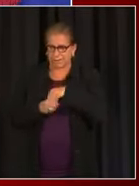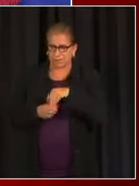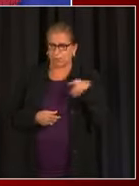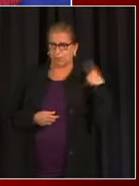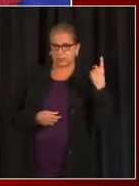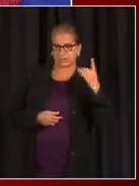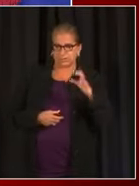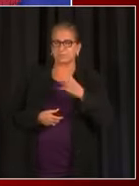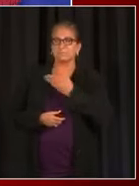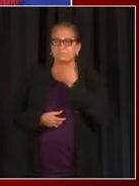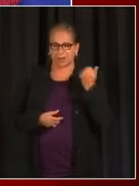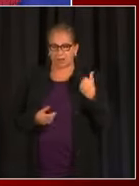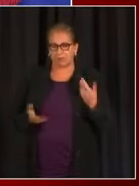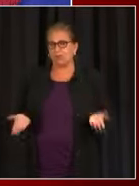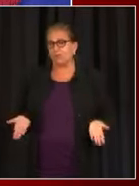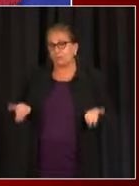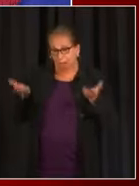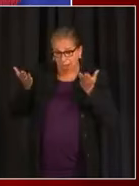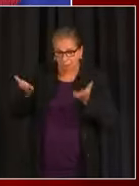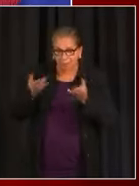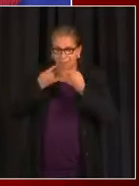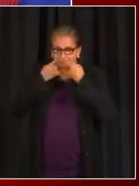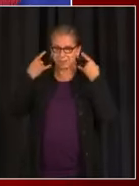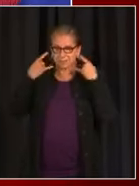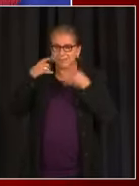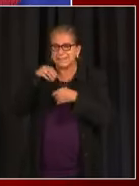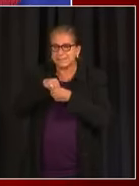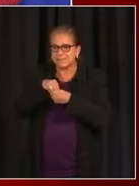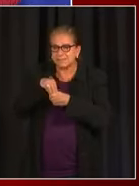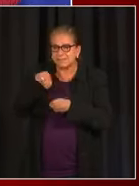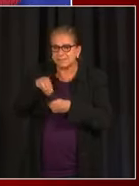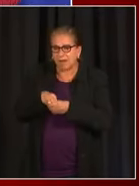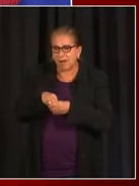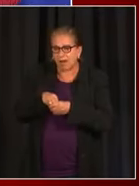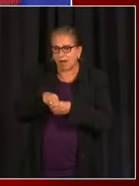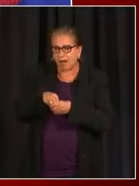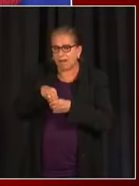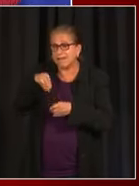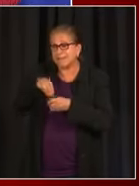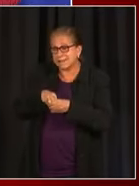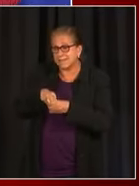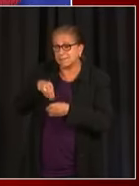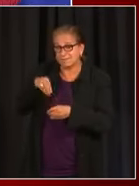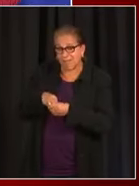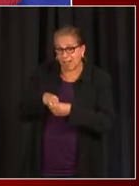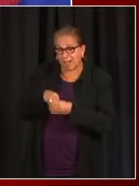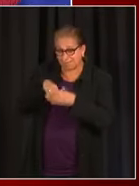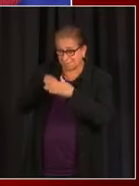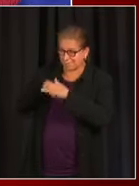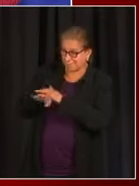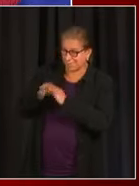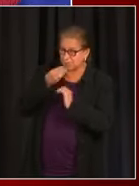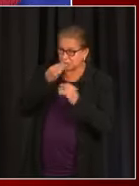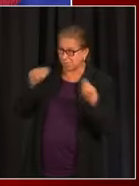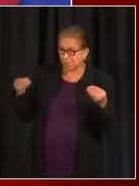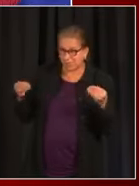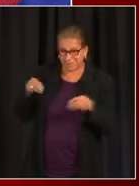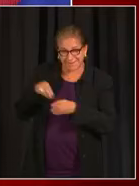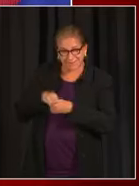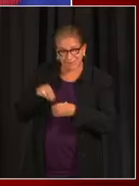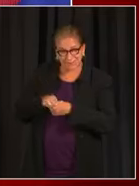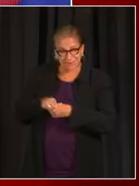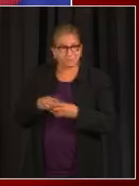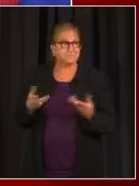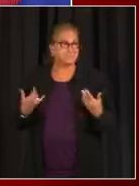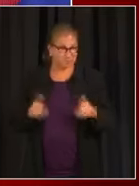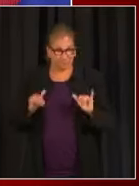noticed, a lot of people still do wear masks. They never stopped, especially going into public places. I, for one, have always worn my mask when I